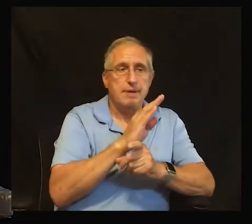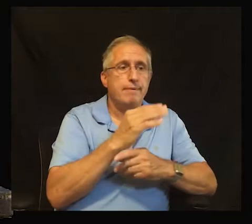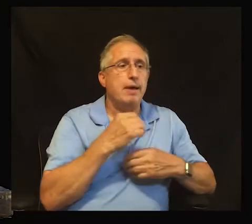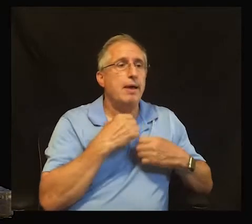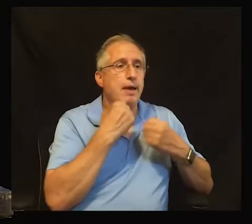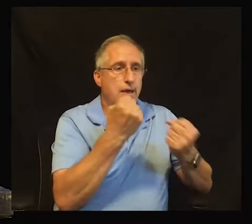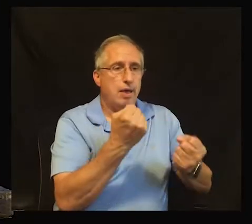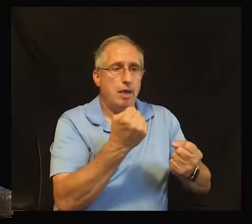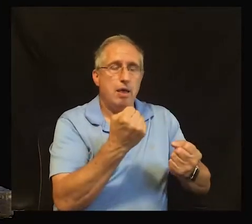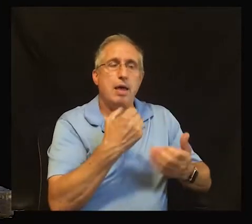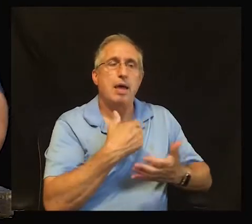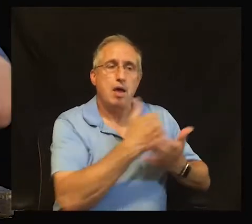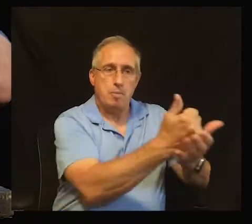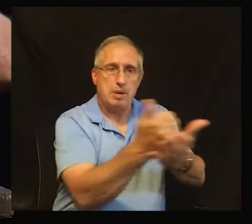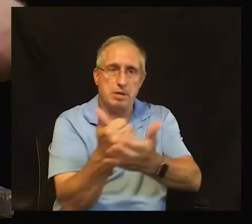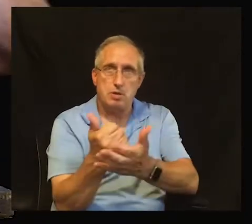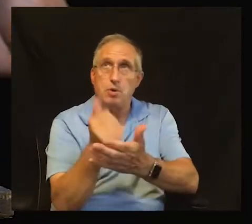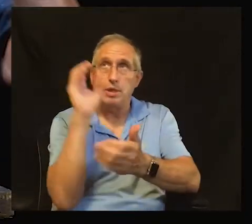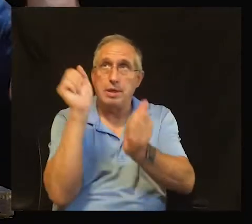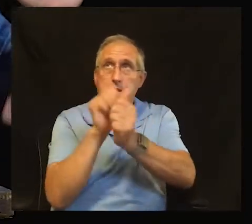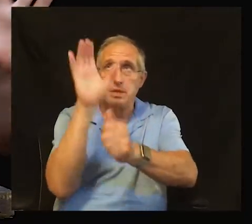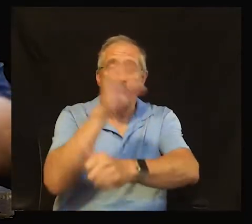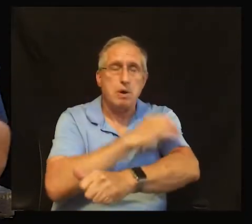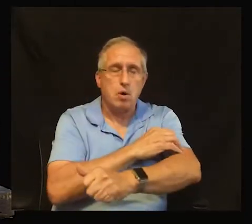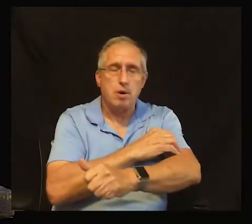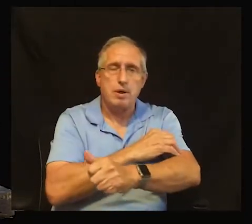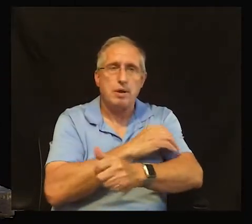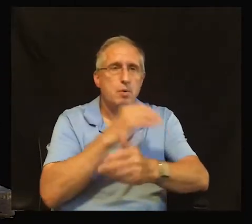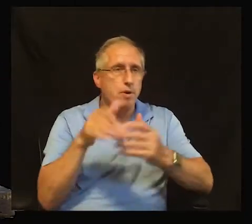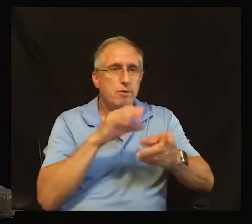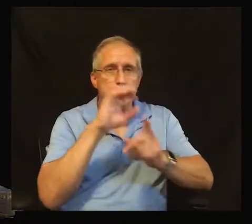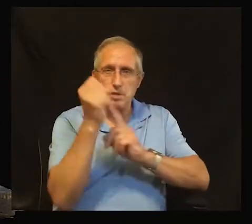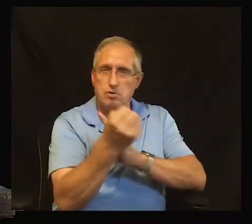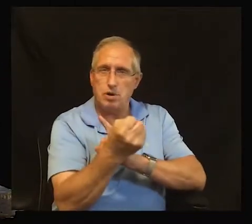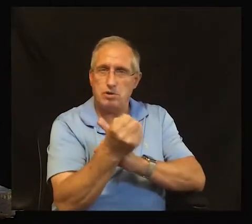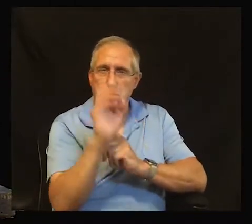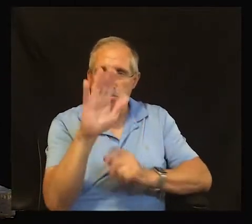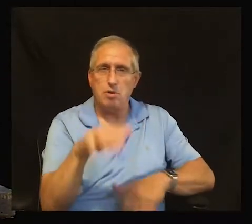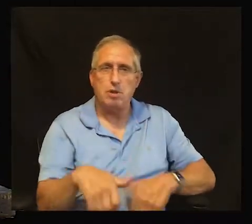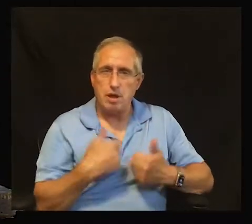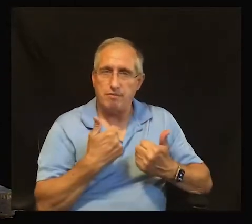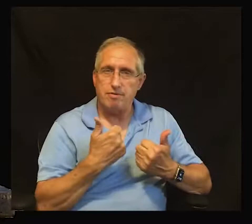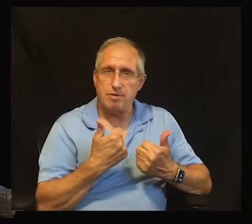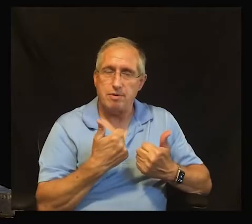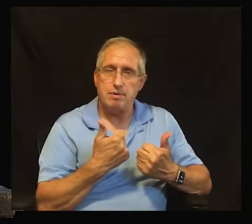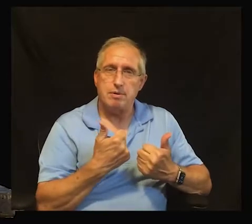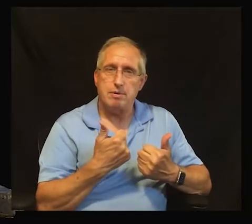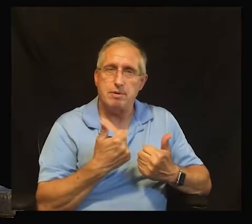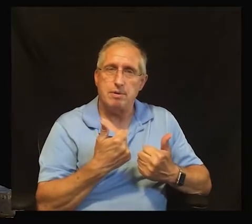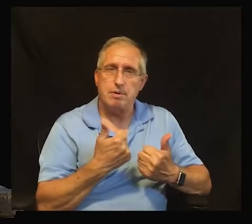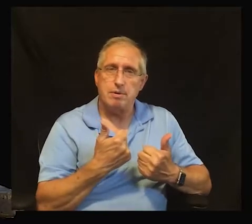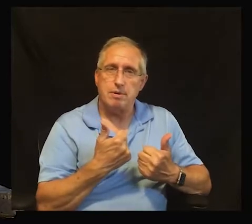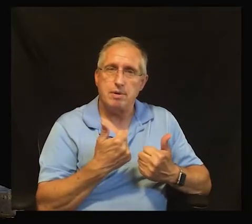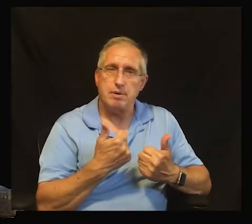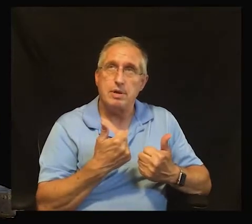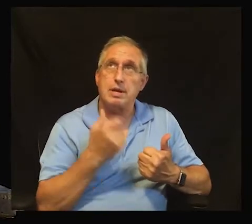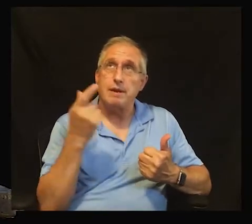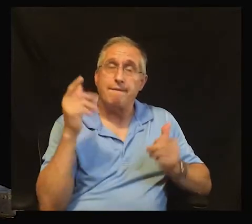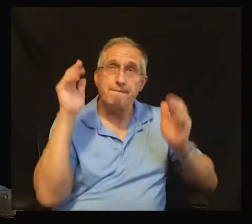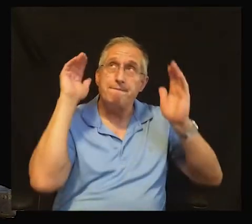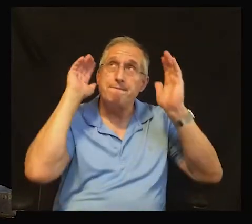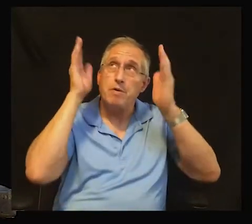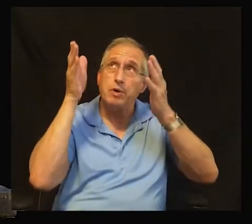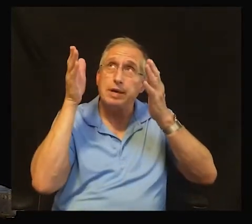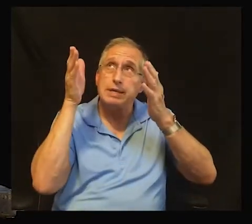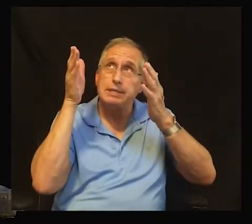us by his power. In the midst of all the difficult things that are going on around us and as triggered as many of us are, to be able to focus in on and